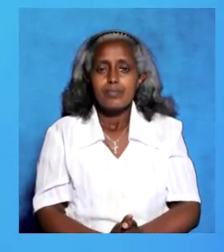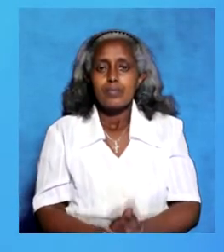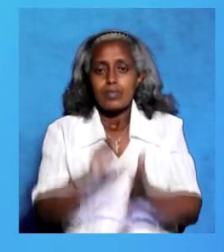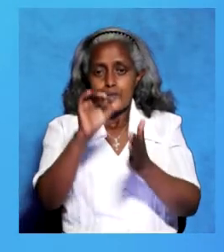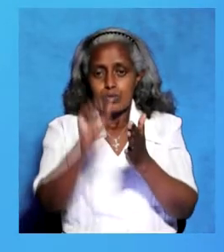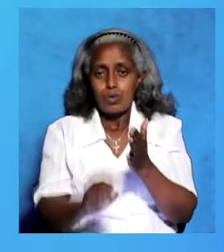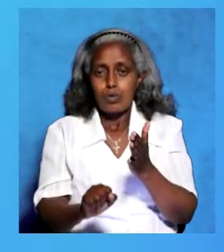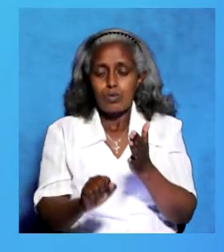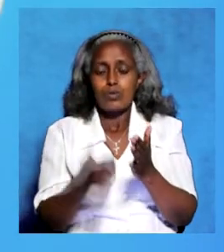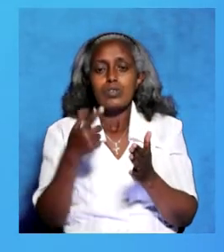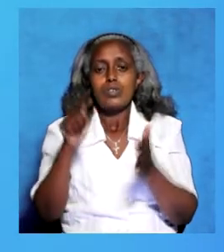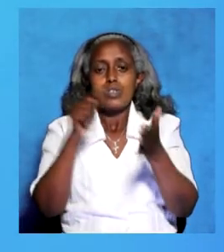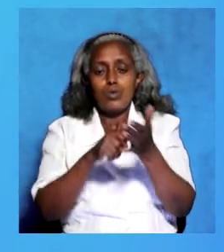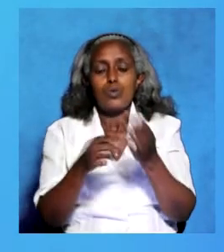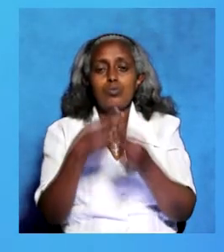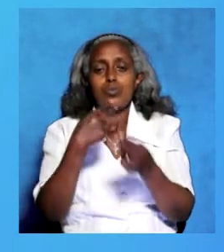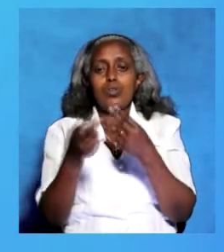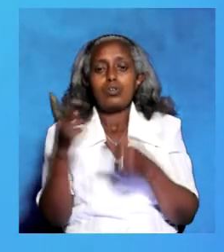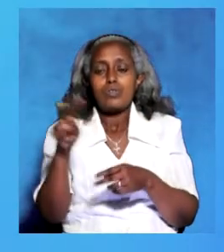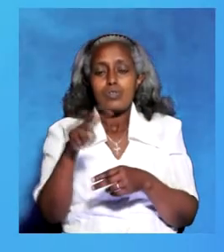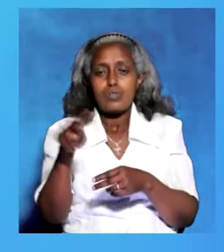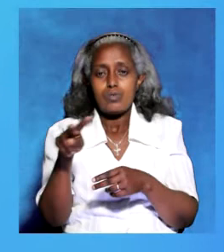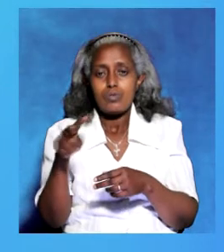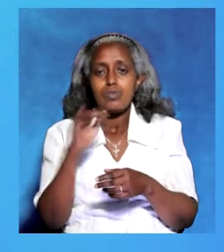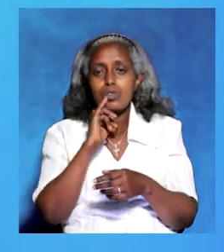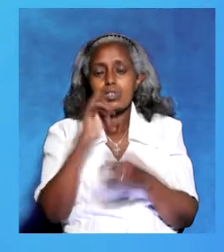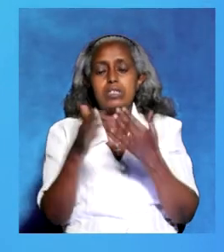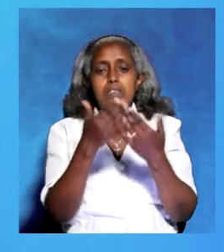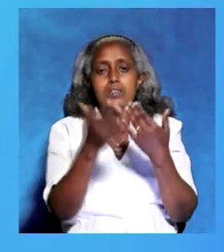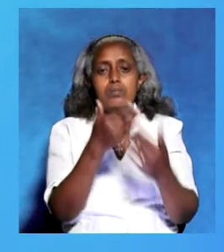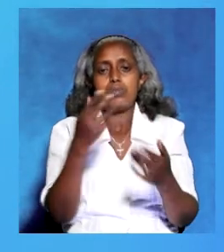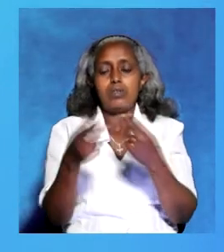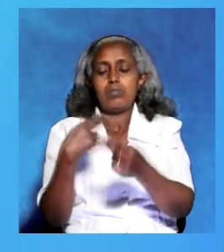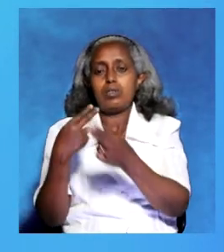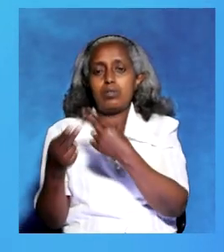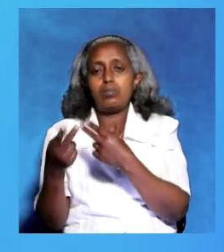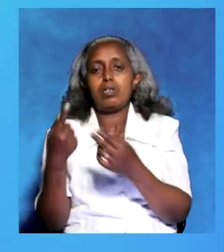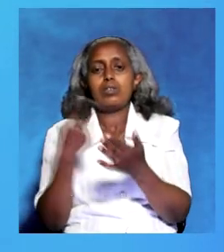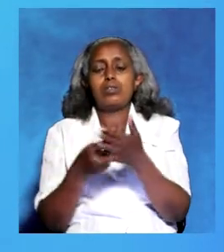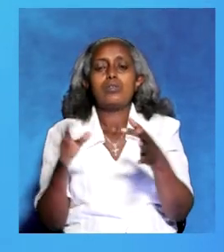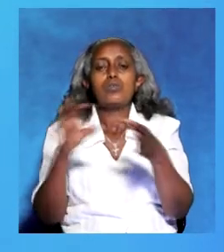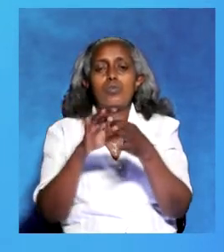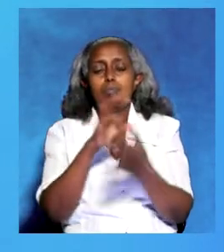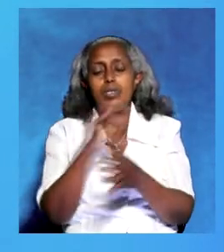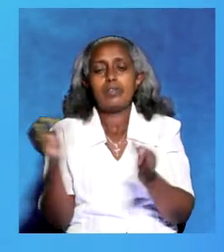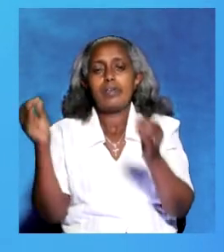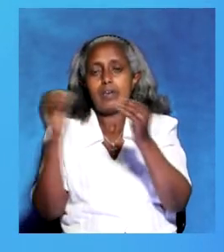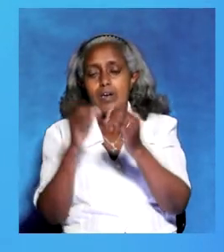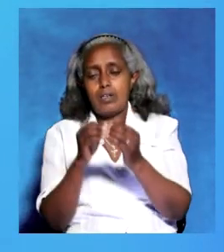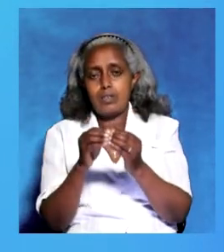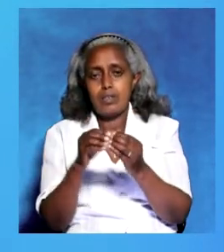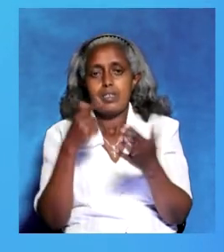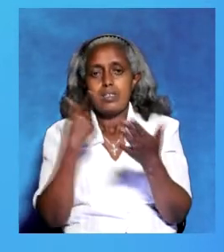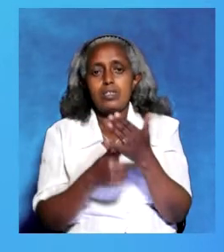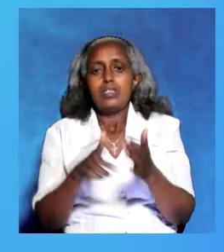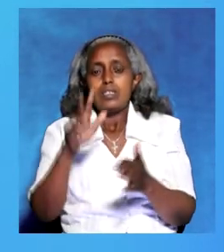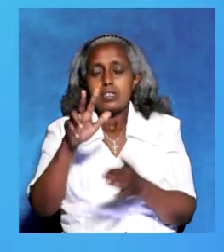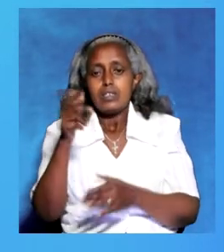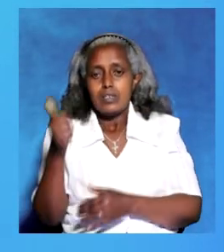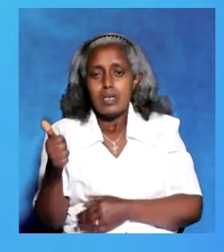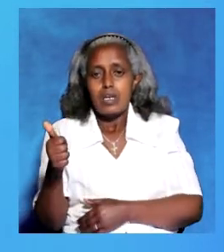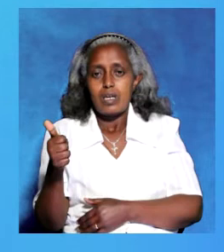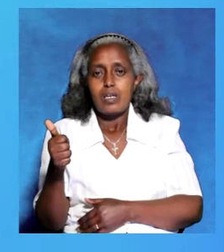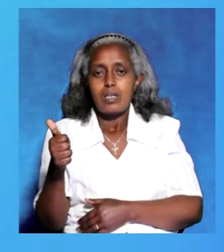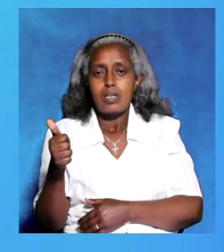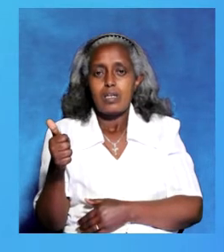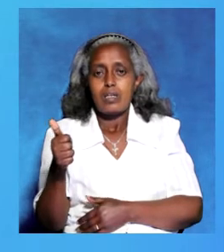So the dot product of these two, simply you multiply their component and add. So it is 3a